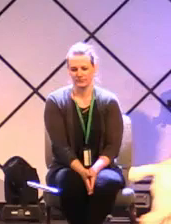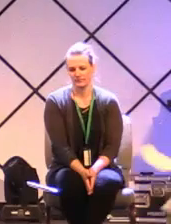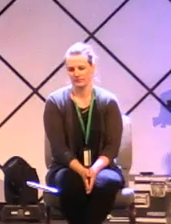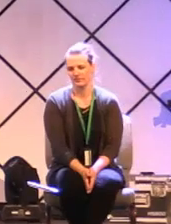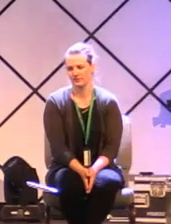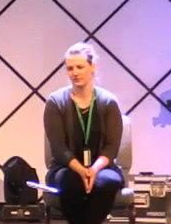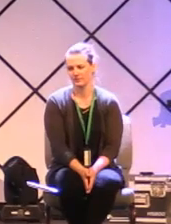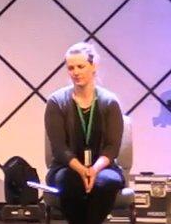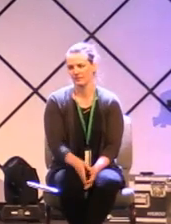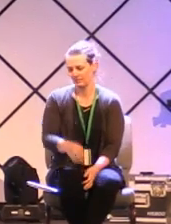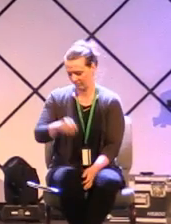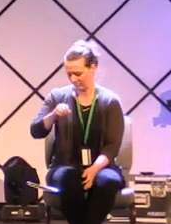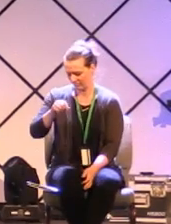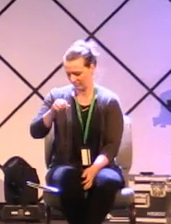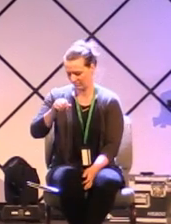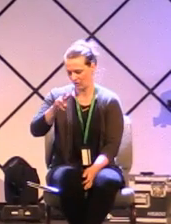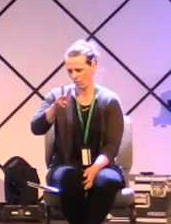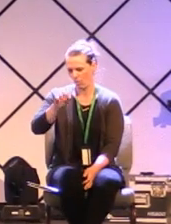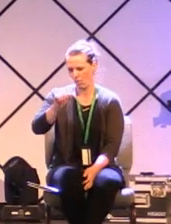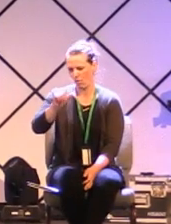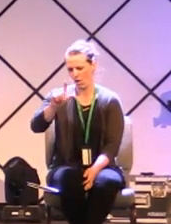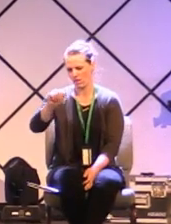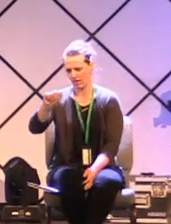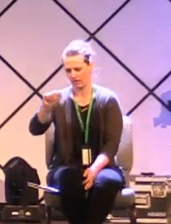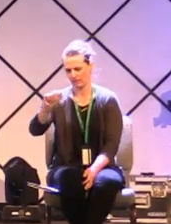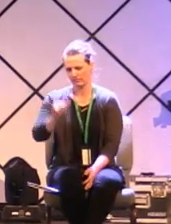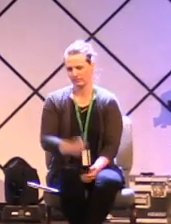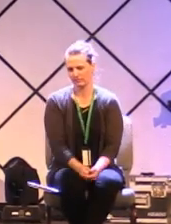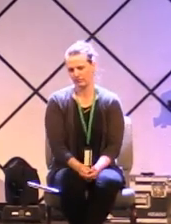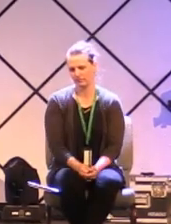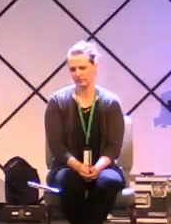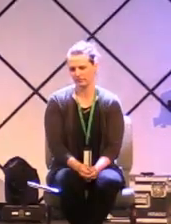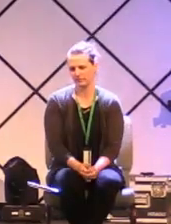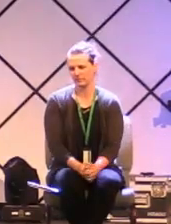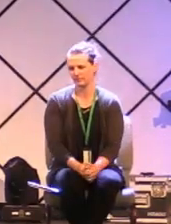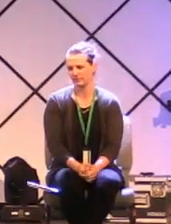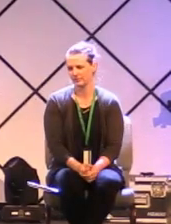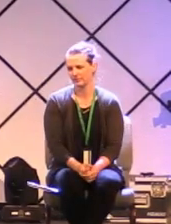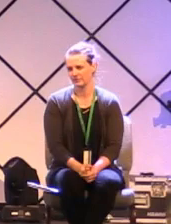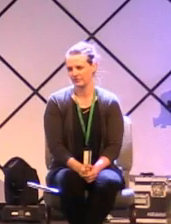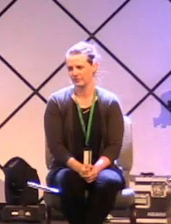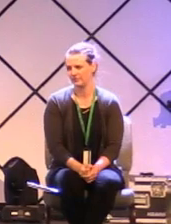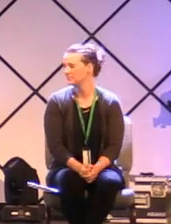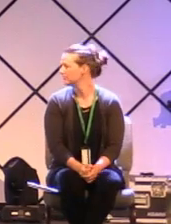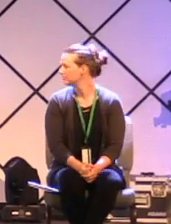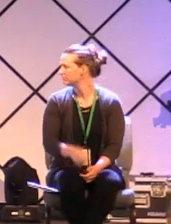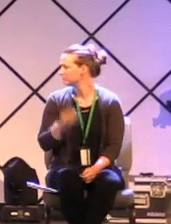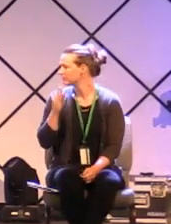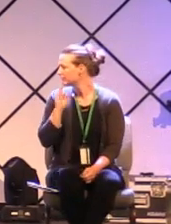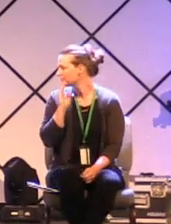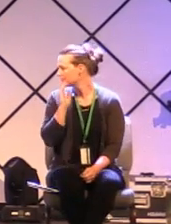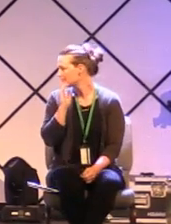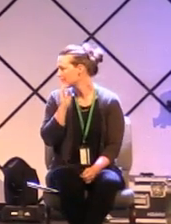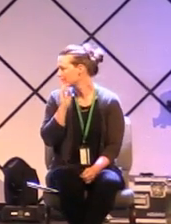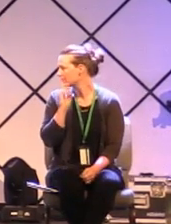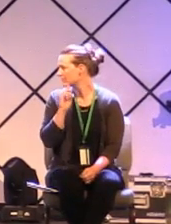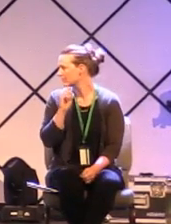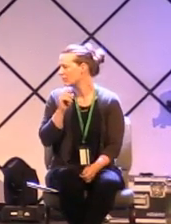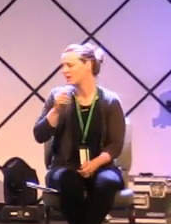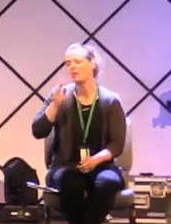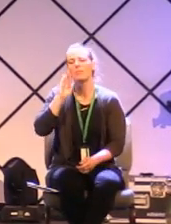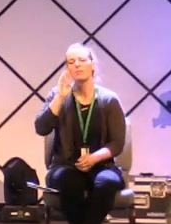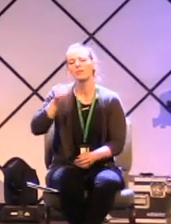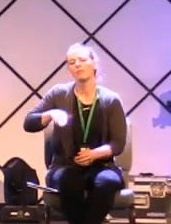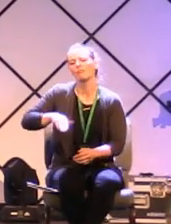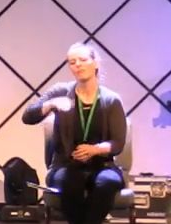And this is Walla, raised by Roxanne and Lowell Walmsley and Rebecca Deshaw of Seattle, Washington. They were unable to be here, so she's